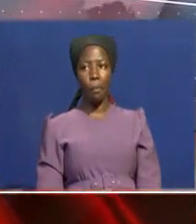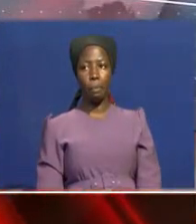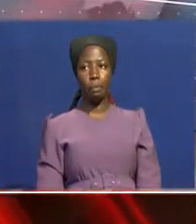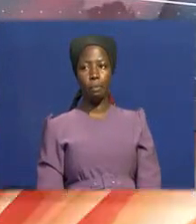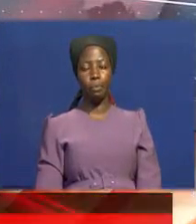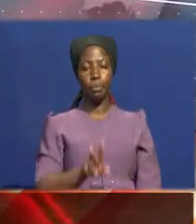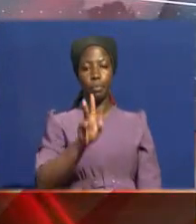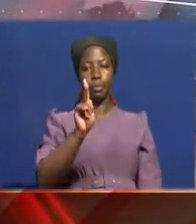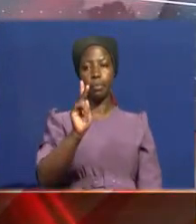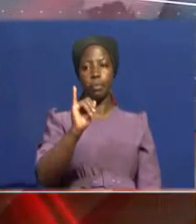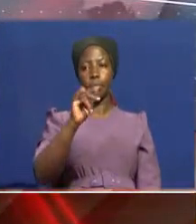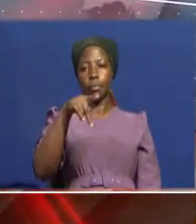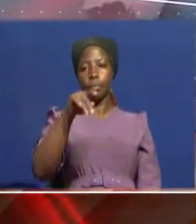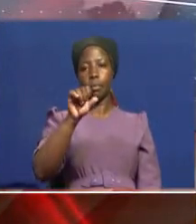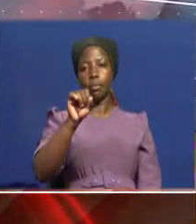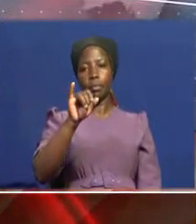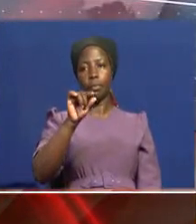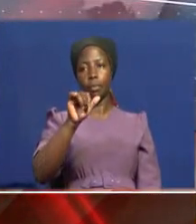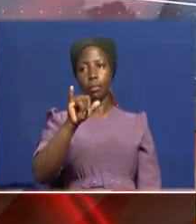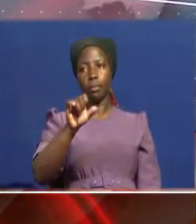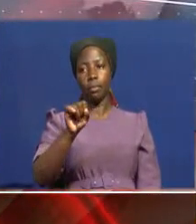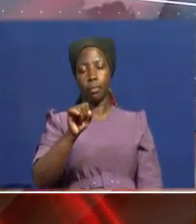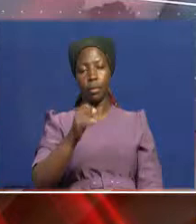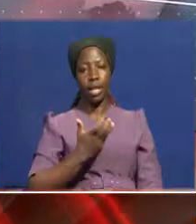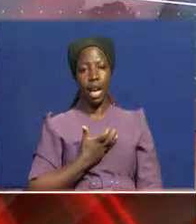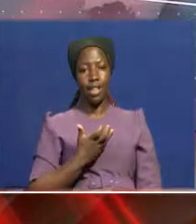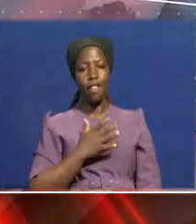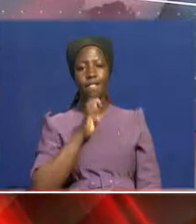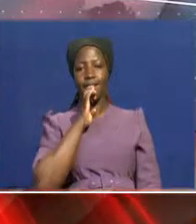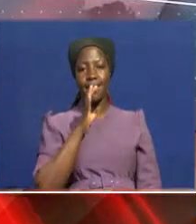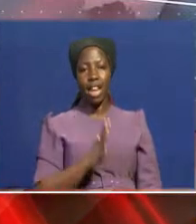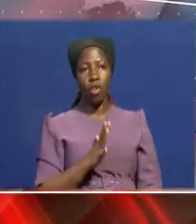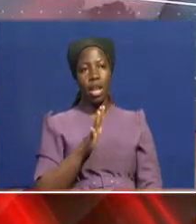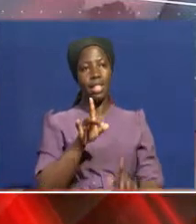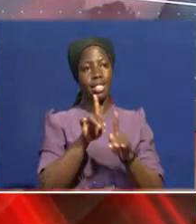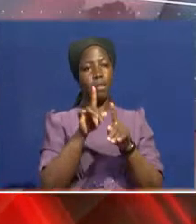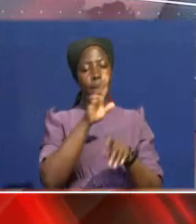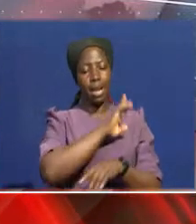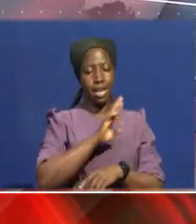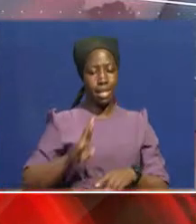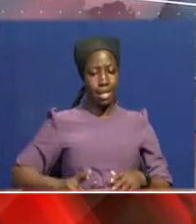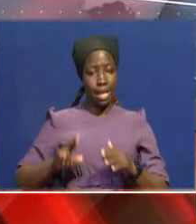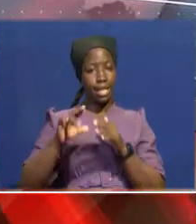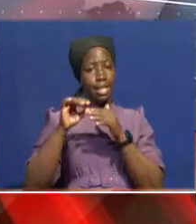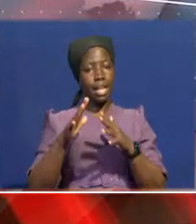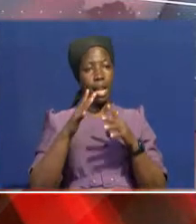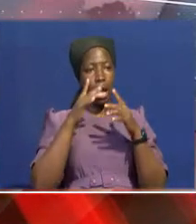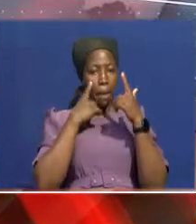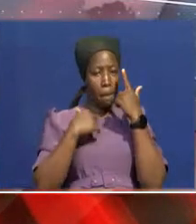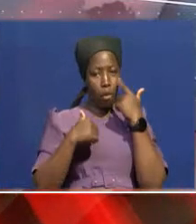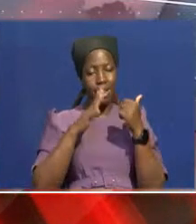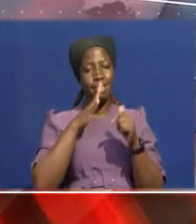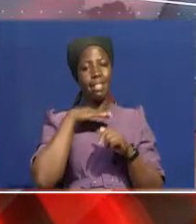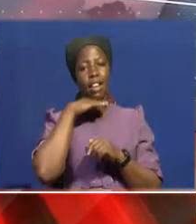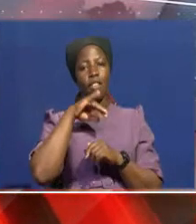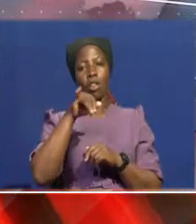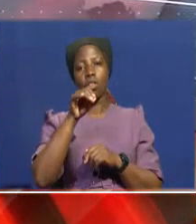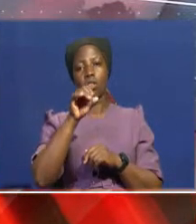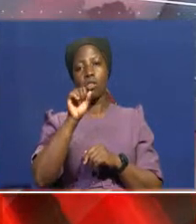The Kipsigis Council of Elders and Religious Leaders are mourning the death of Joshua Chumo, who died aged